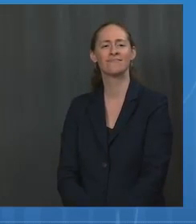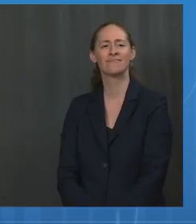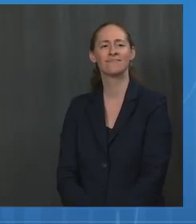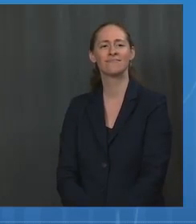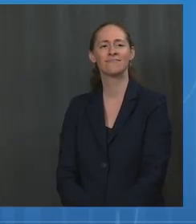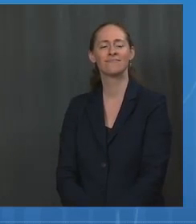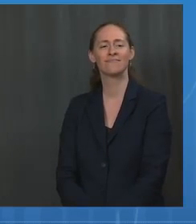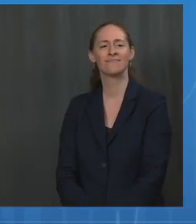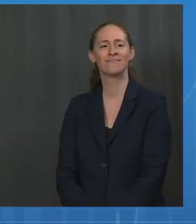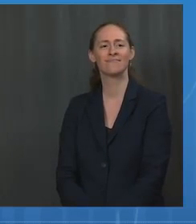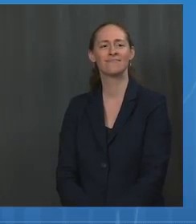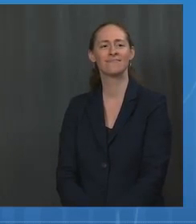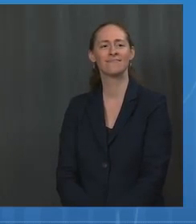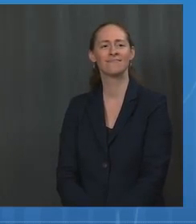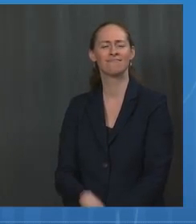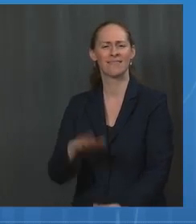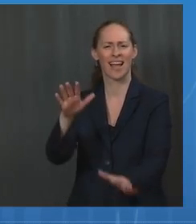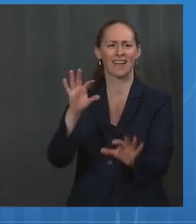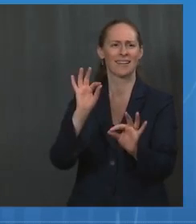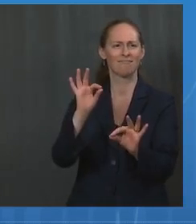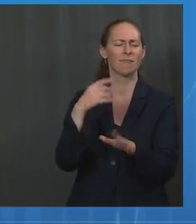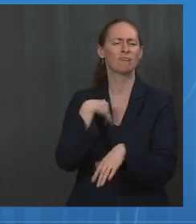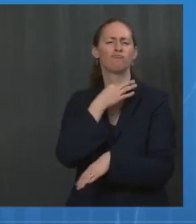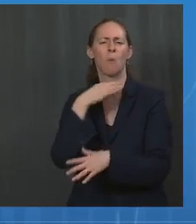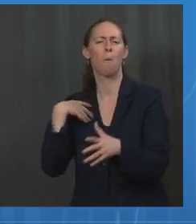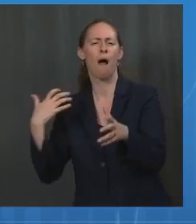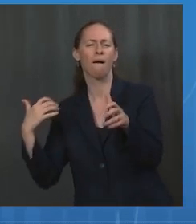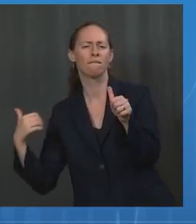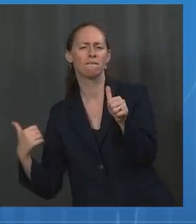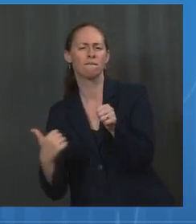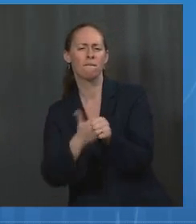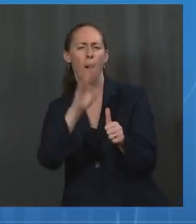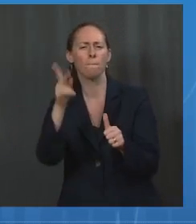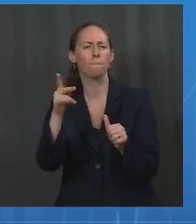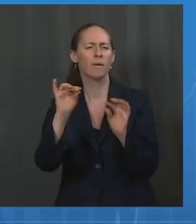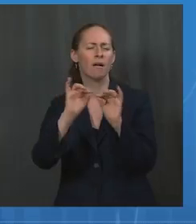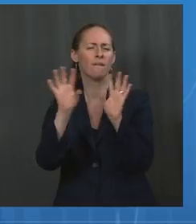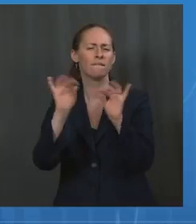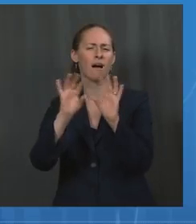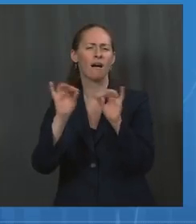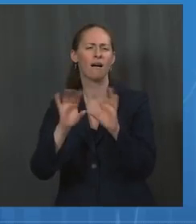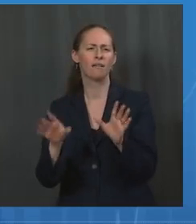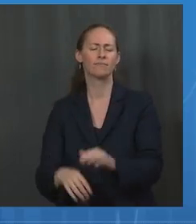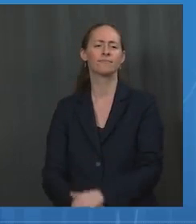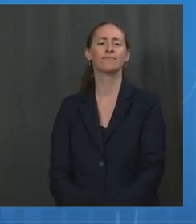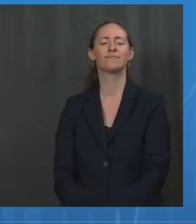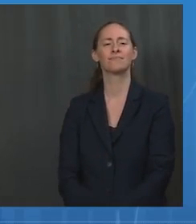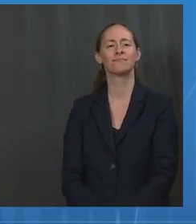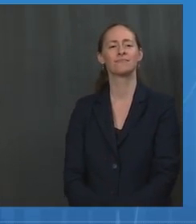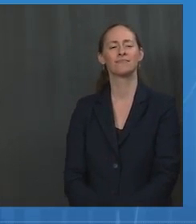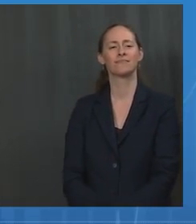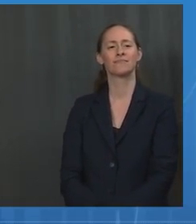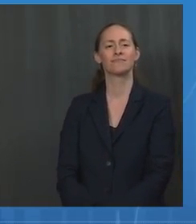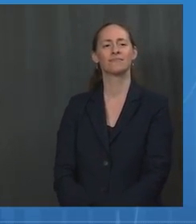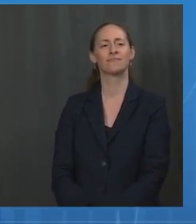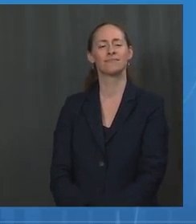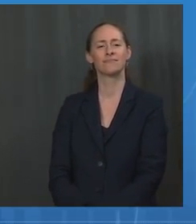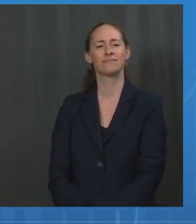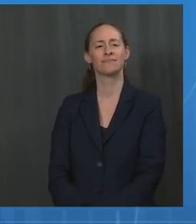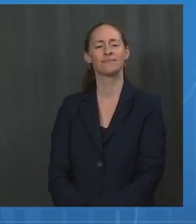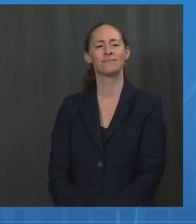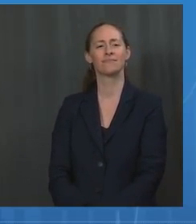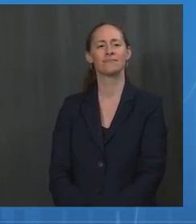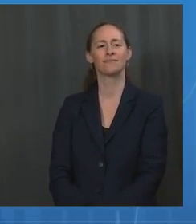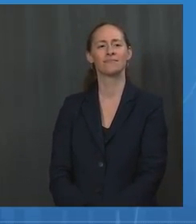Hi, sorry, just to follow up on a couple of them. Are you reviewing the school guidance in light